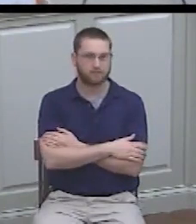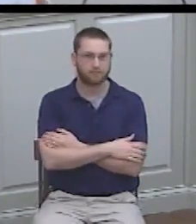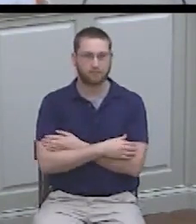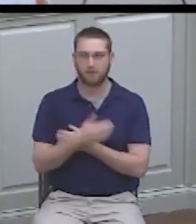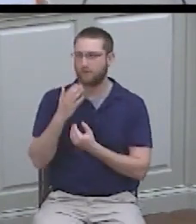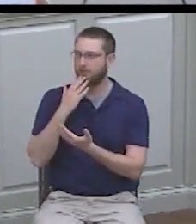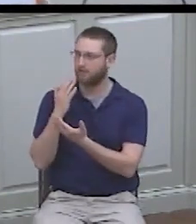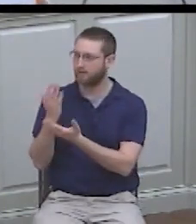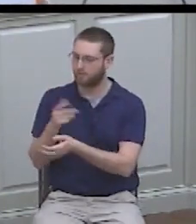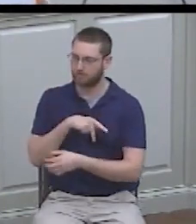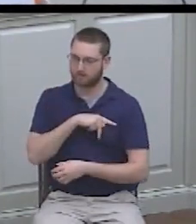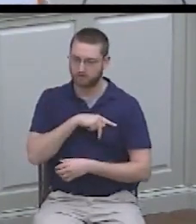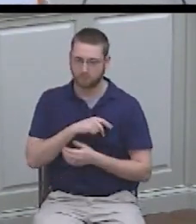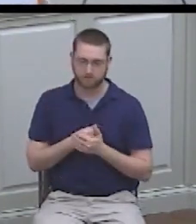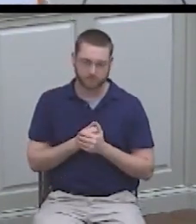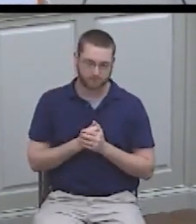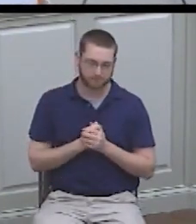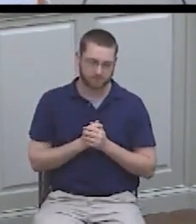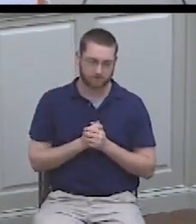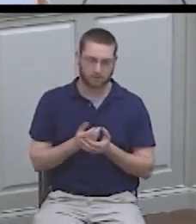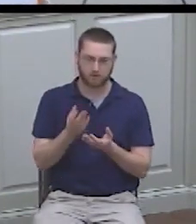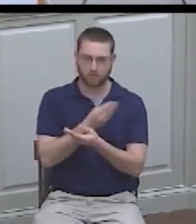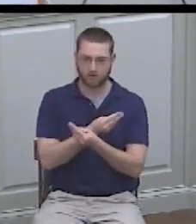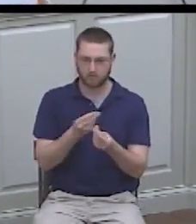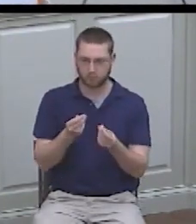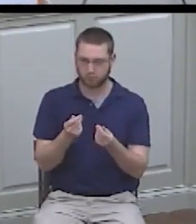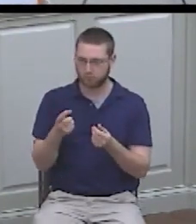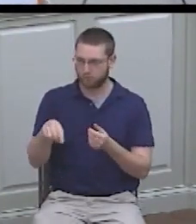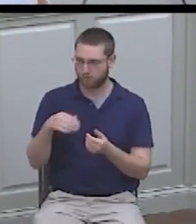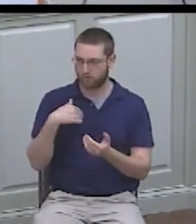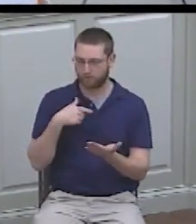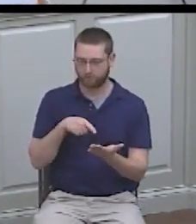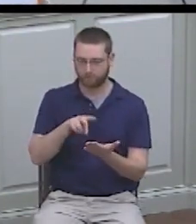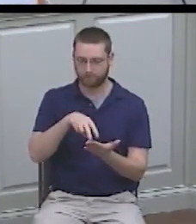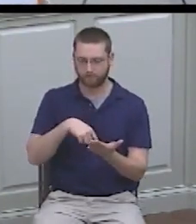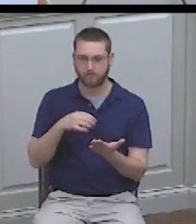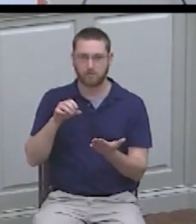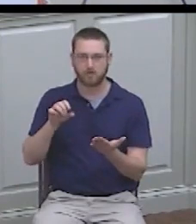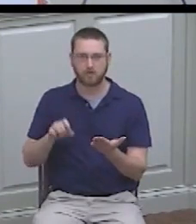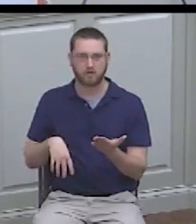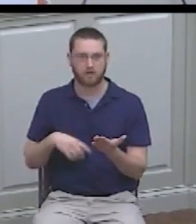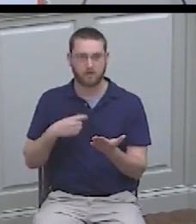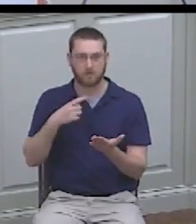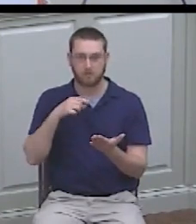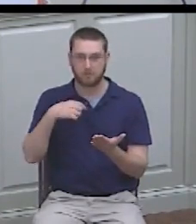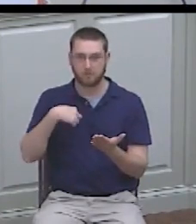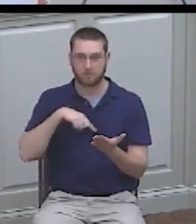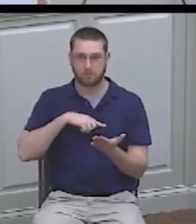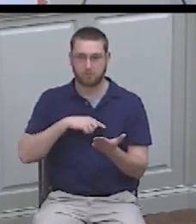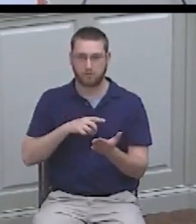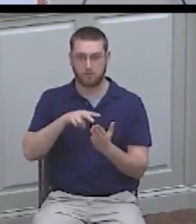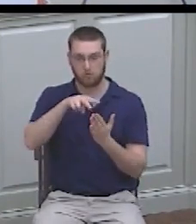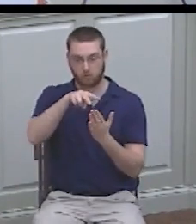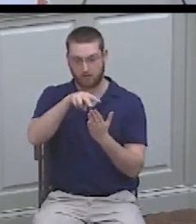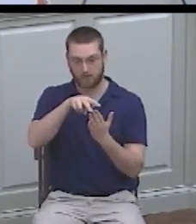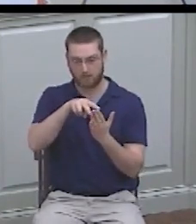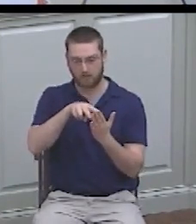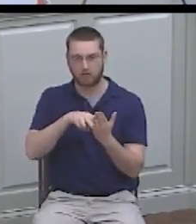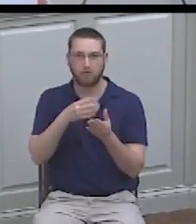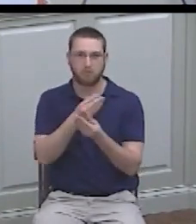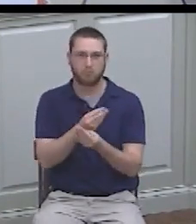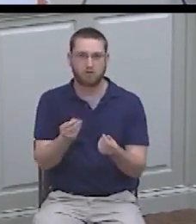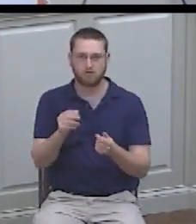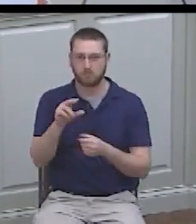Thank you, Mayor. The resolution before you, I think we generally don't read these resolutions and